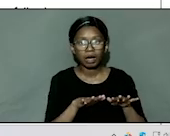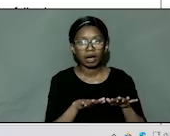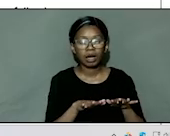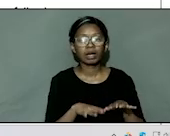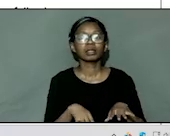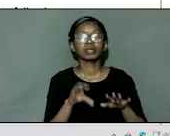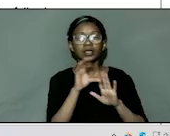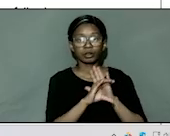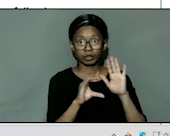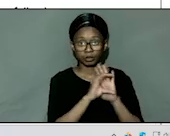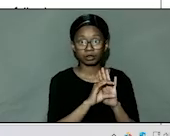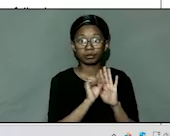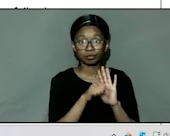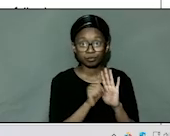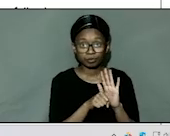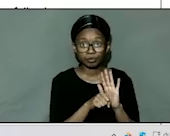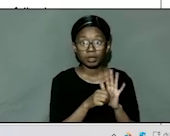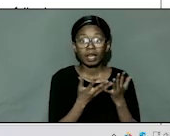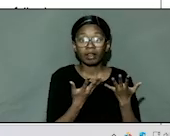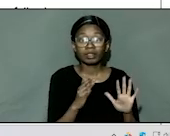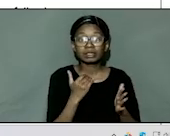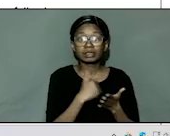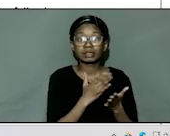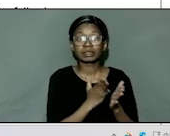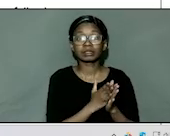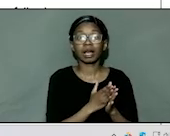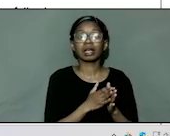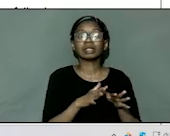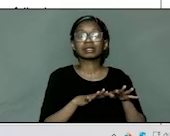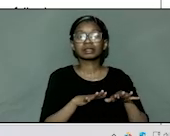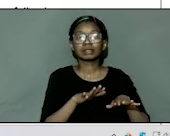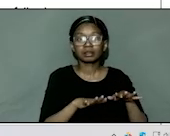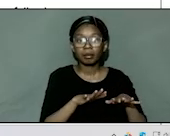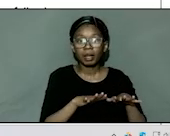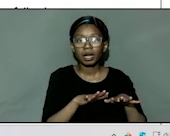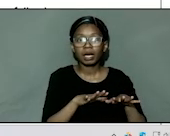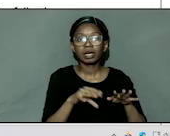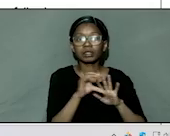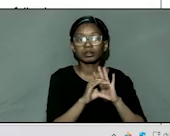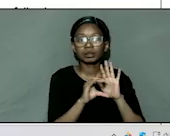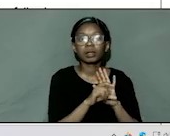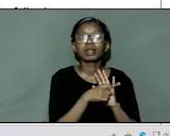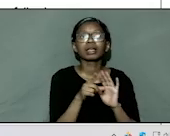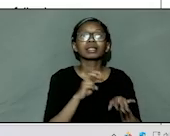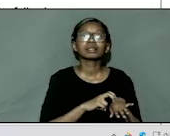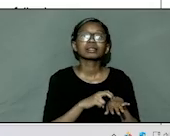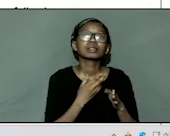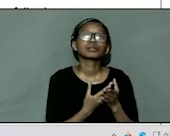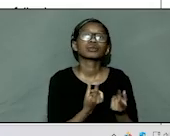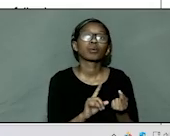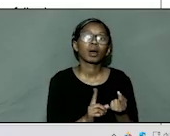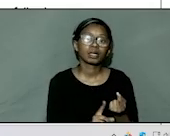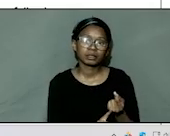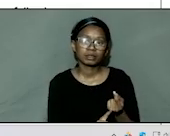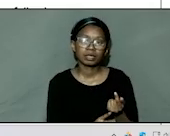characteristics. Again, after sharing similar characteristics, they must be able to do what?